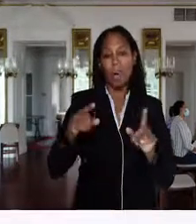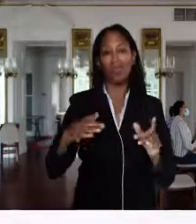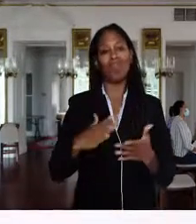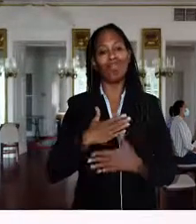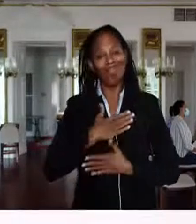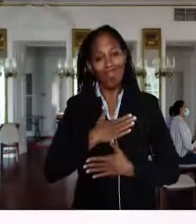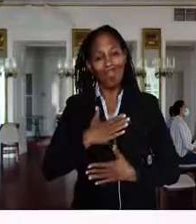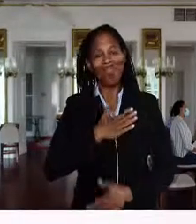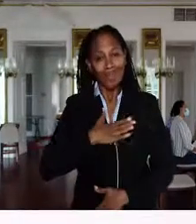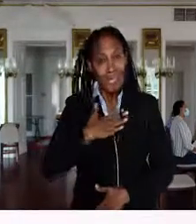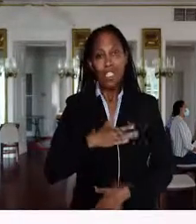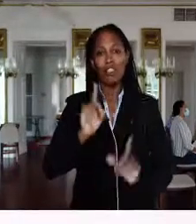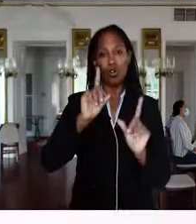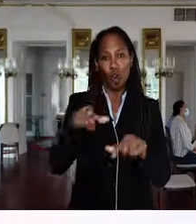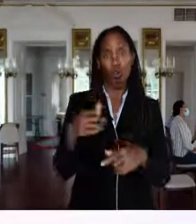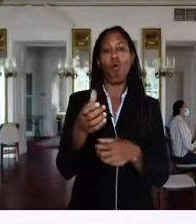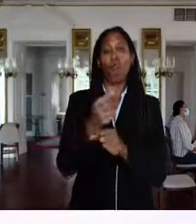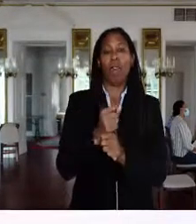and get their